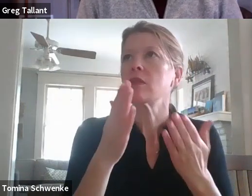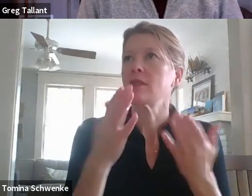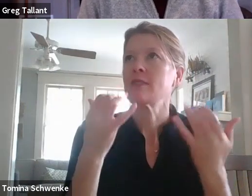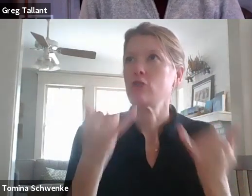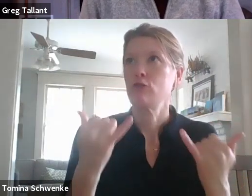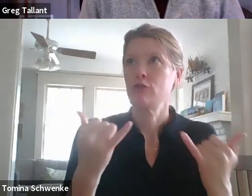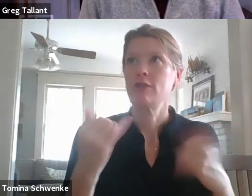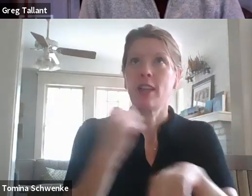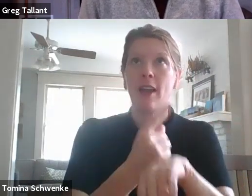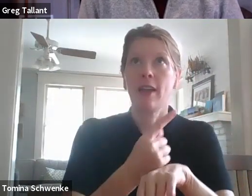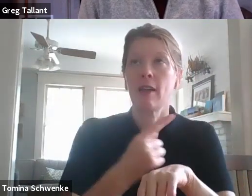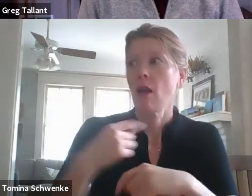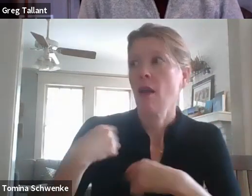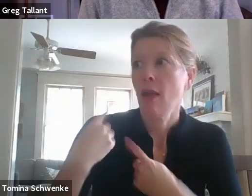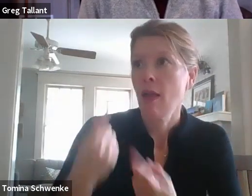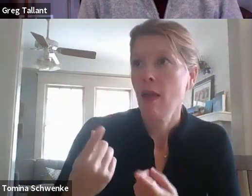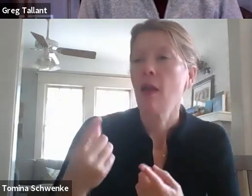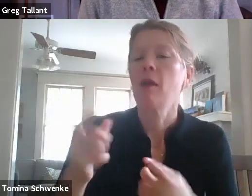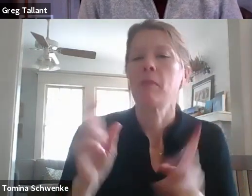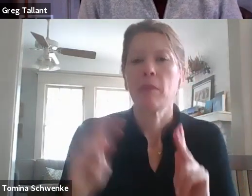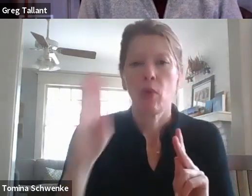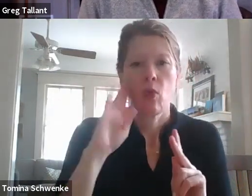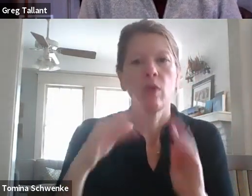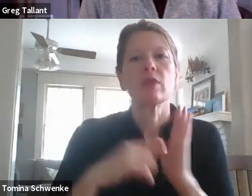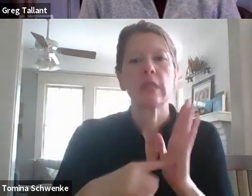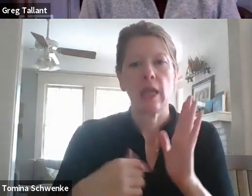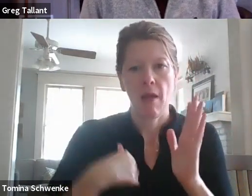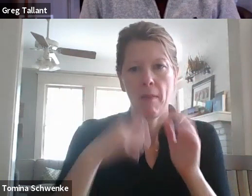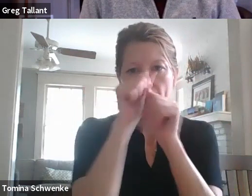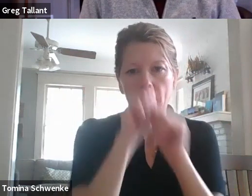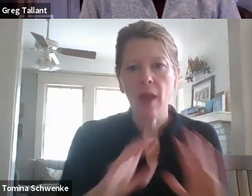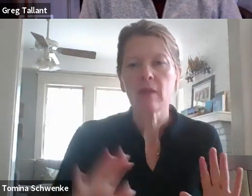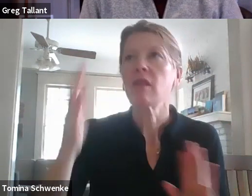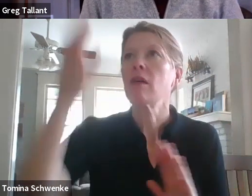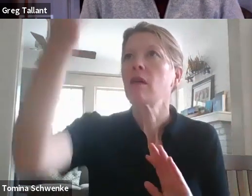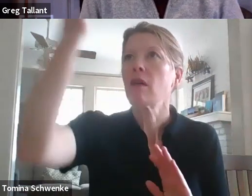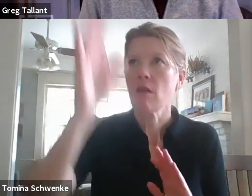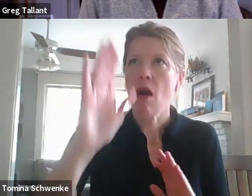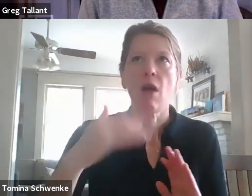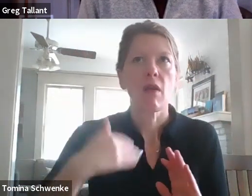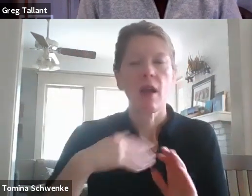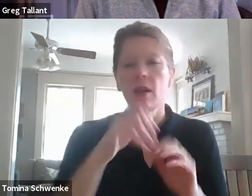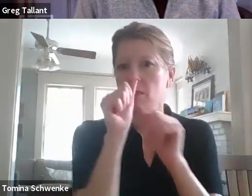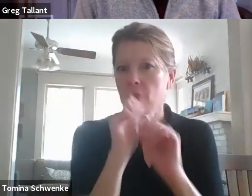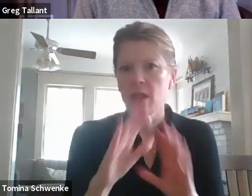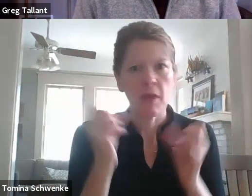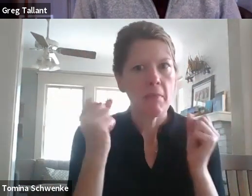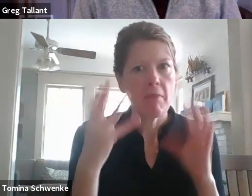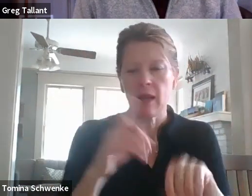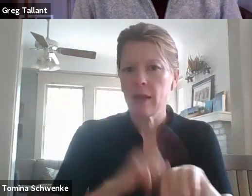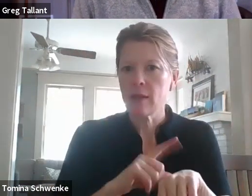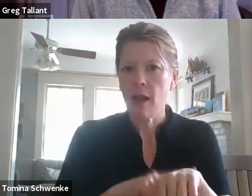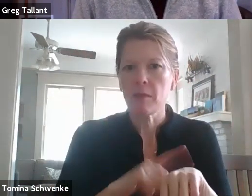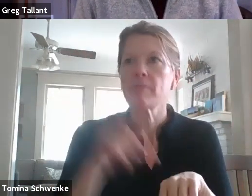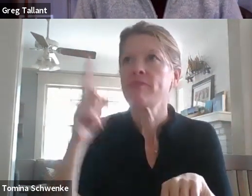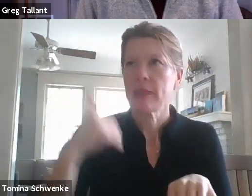blessed. The Almighty has done great things for me, and holy is his name. He has mercy on